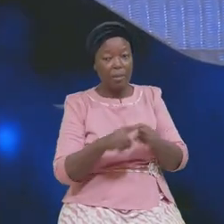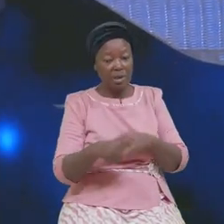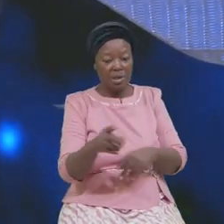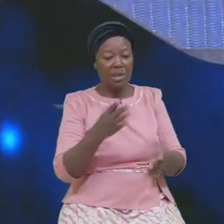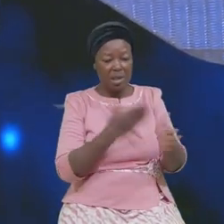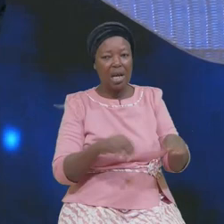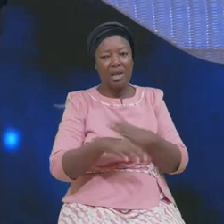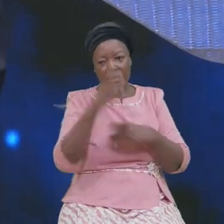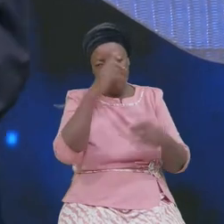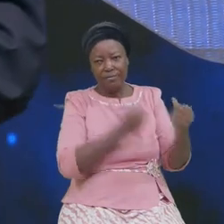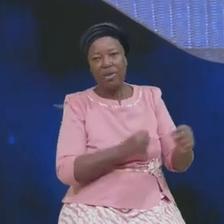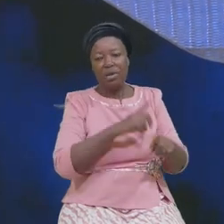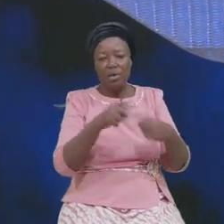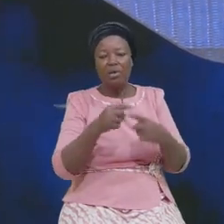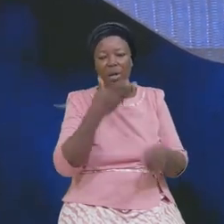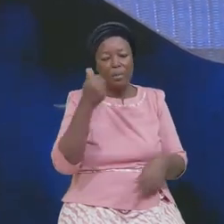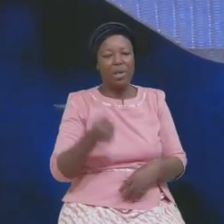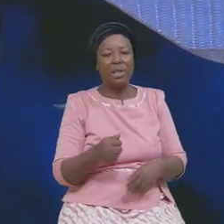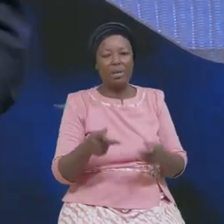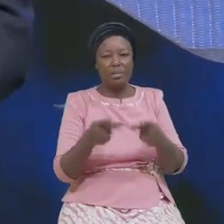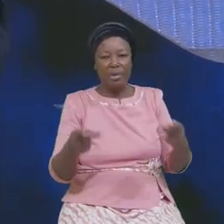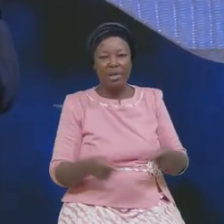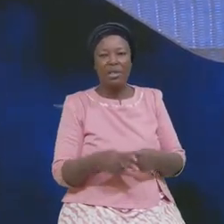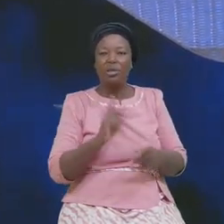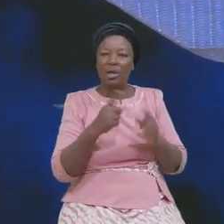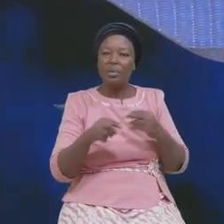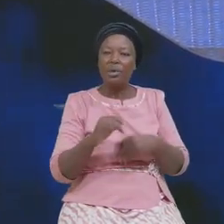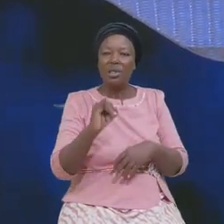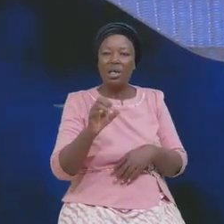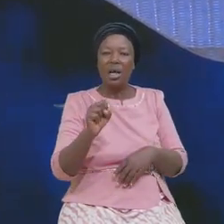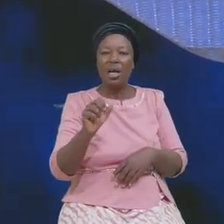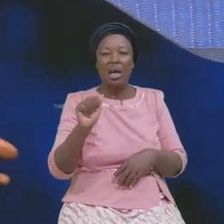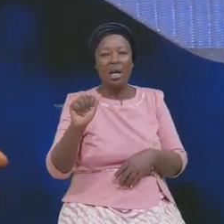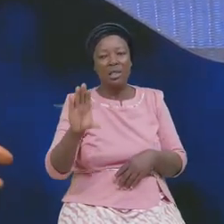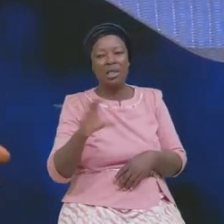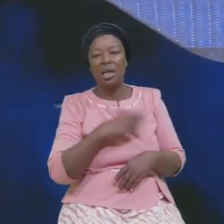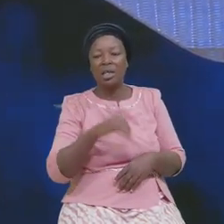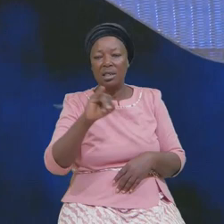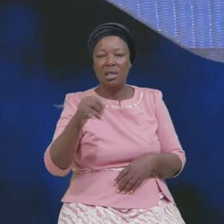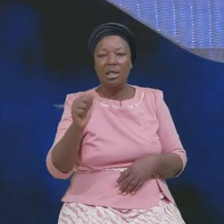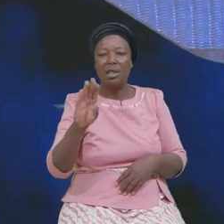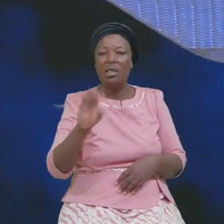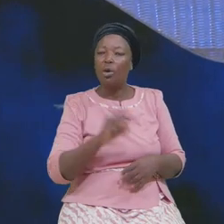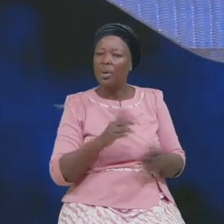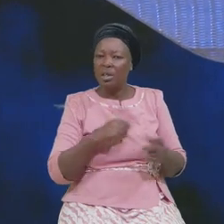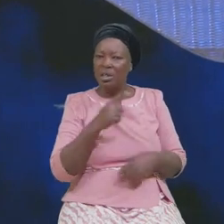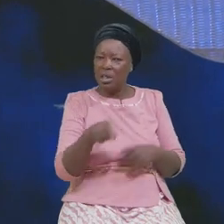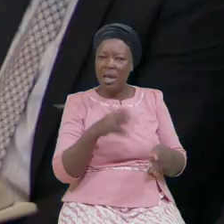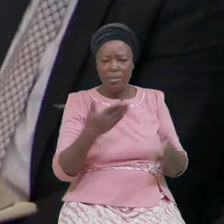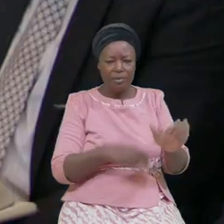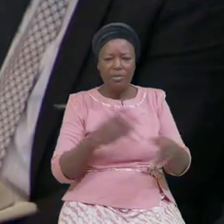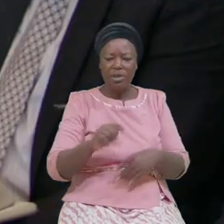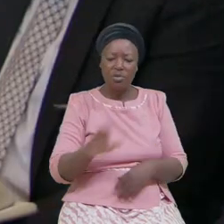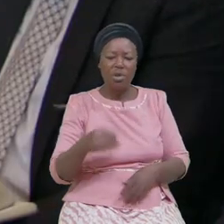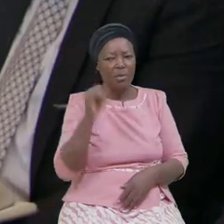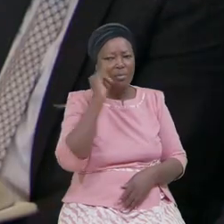They were going to a better country. It's talking about Isaac. It's talking about Jacob. They died before the children of